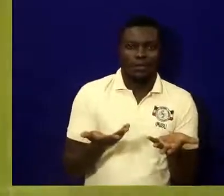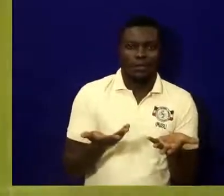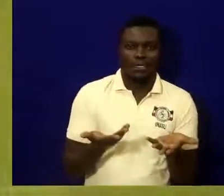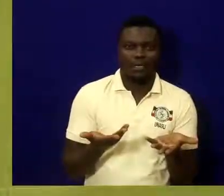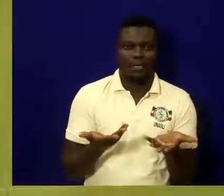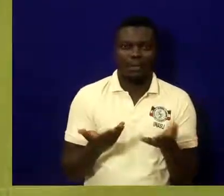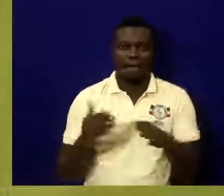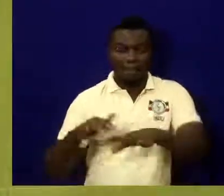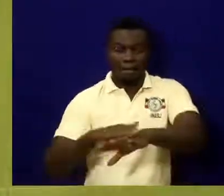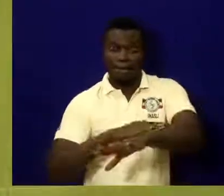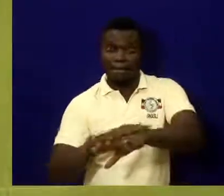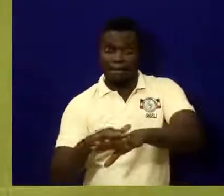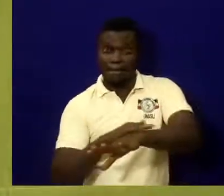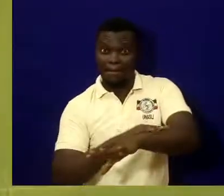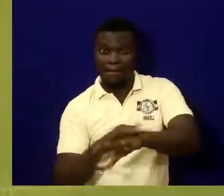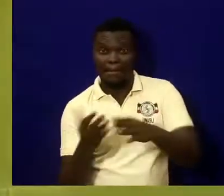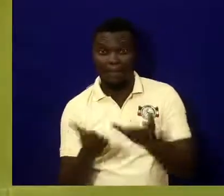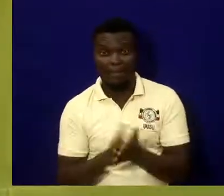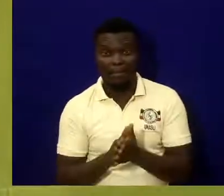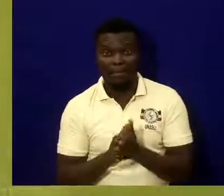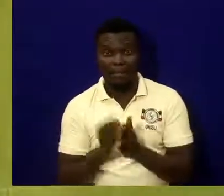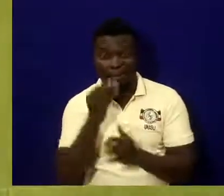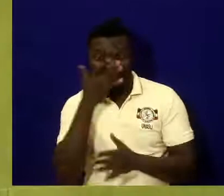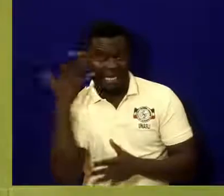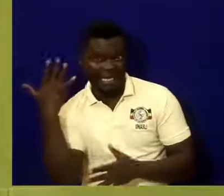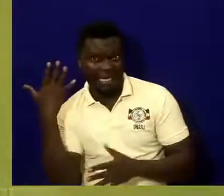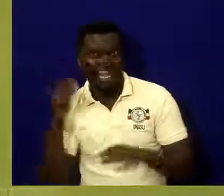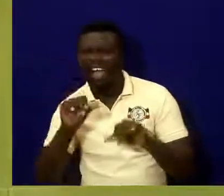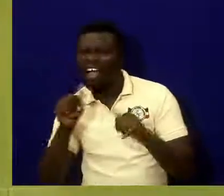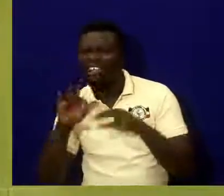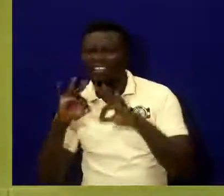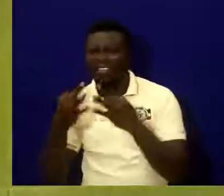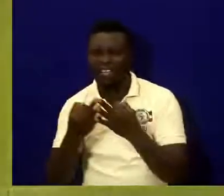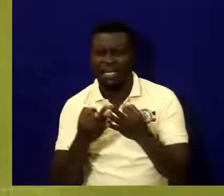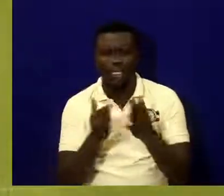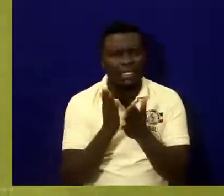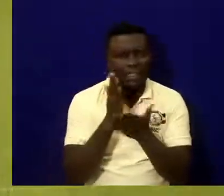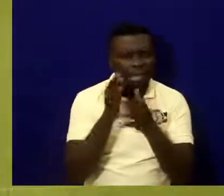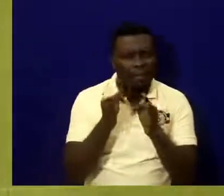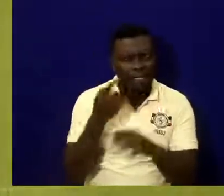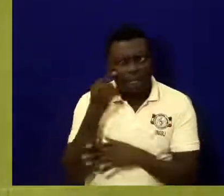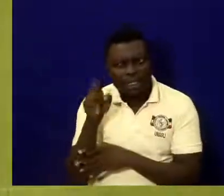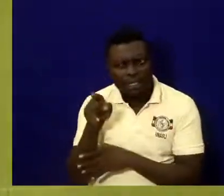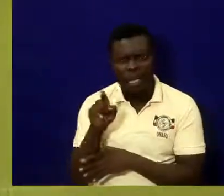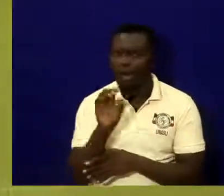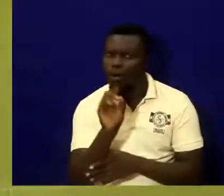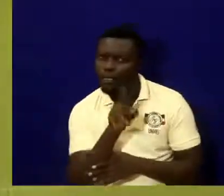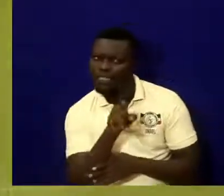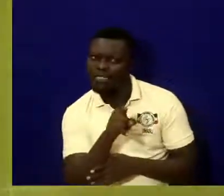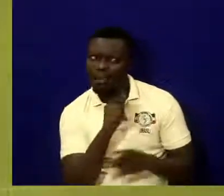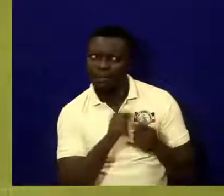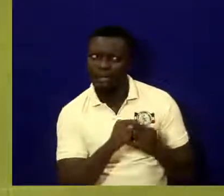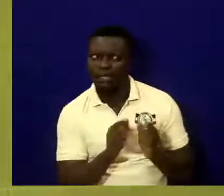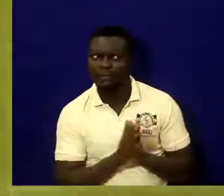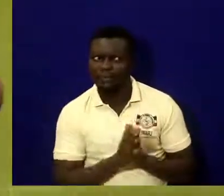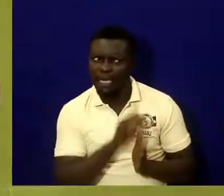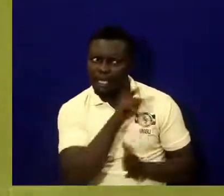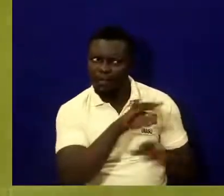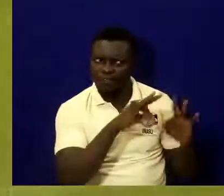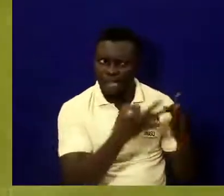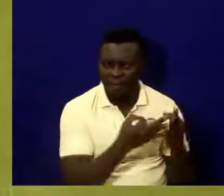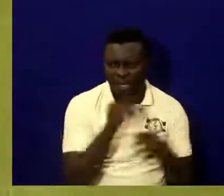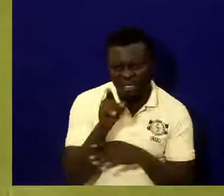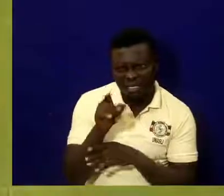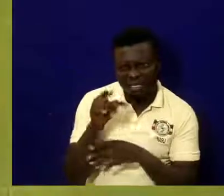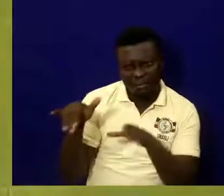be brown. Then another family, there are certain things you may look at and say, okay, this one belongs to the other family,